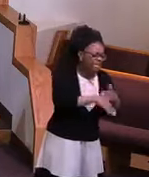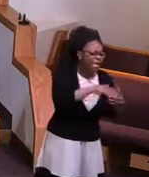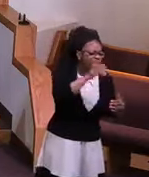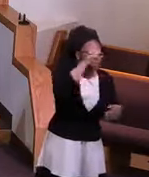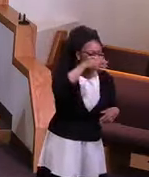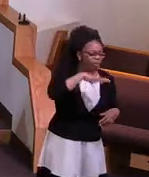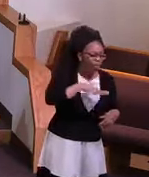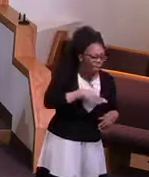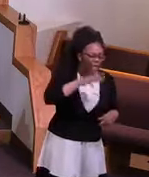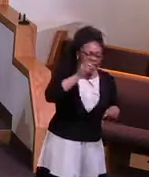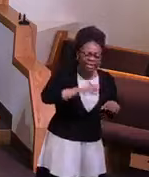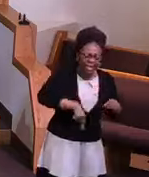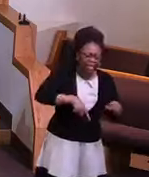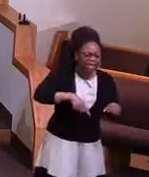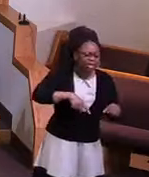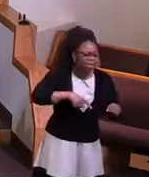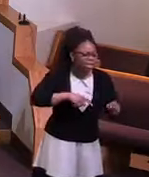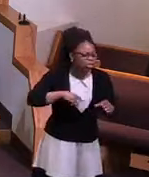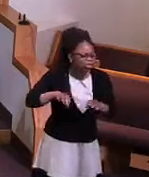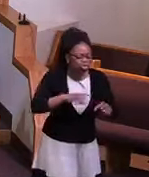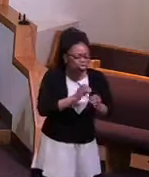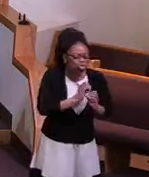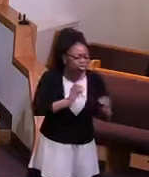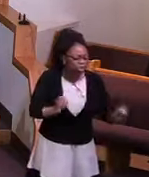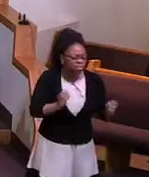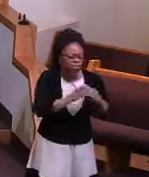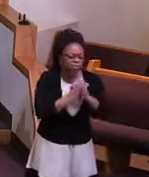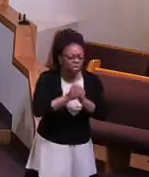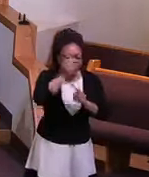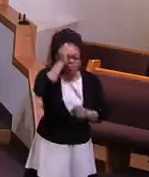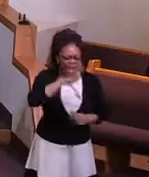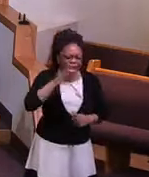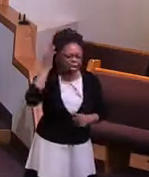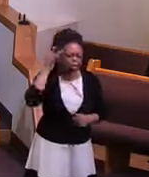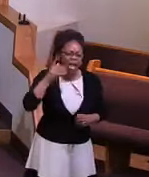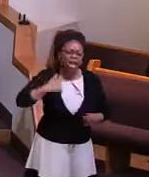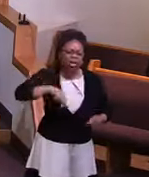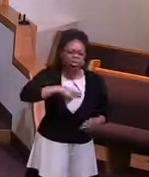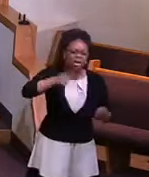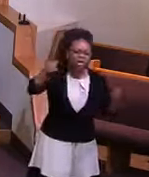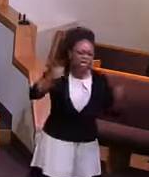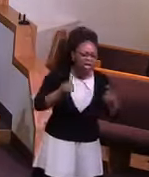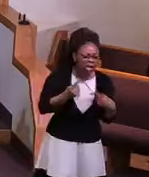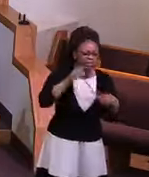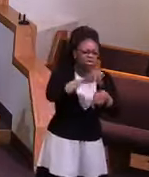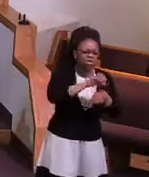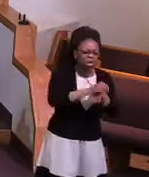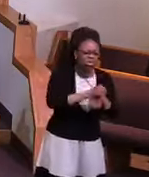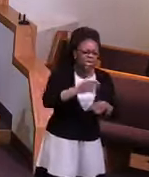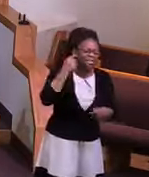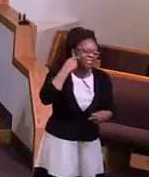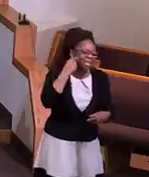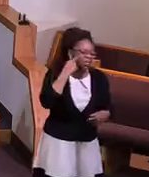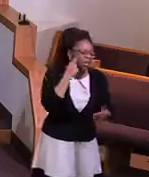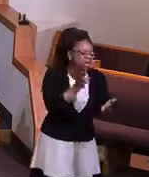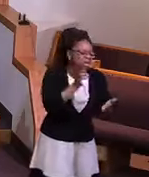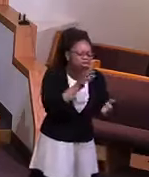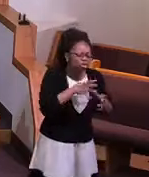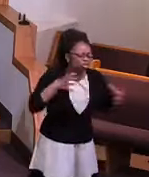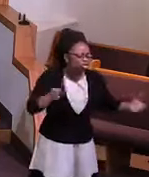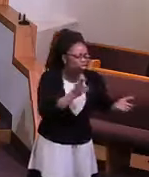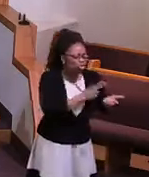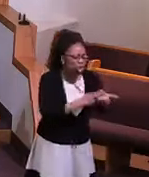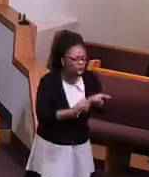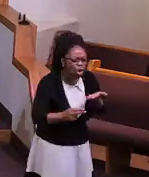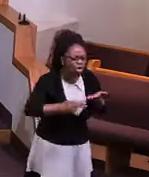we come to church week after week and do good and do holy and lift our hands and shout our feet and tell the Lord thank you for what the Lord has